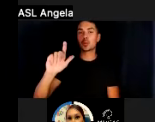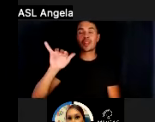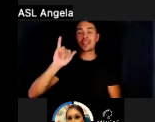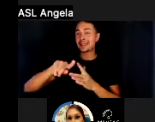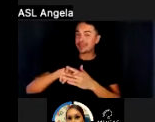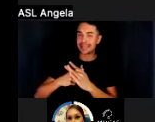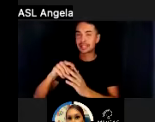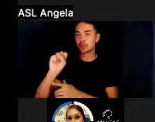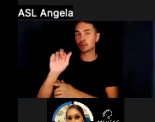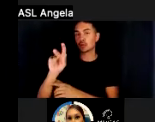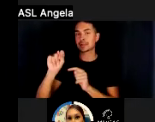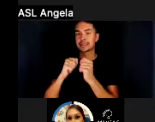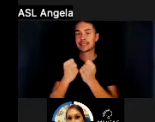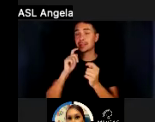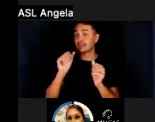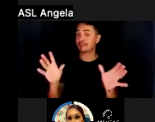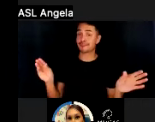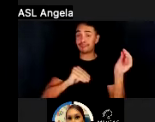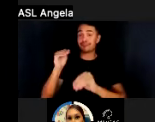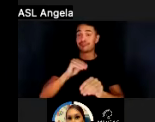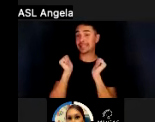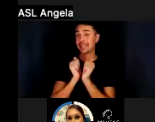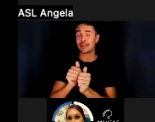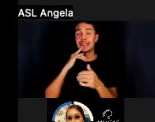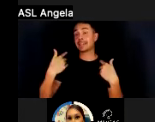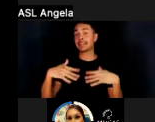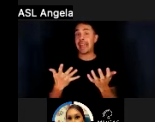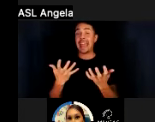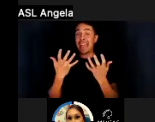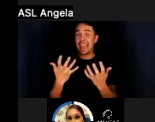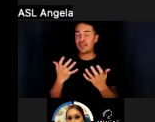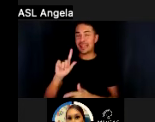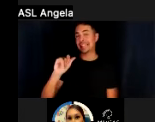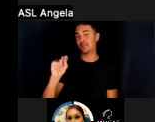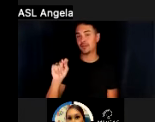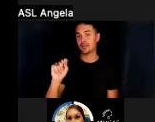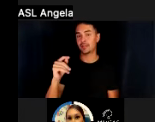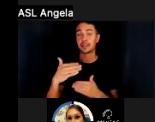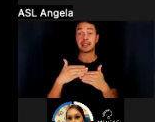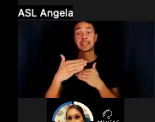SART team is creating that together, though it's a very, very heavy lift. Next slide.